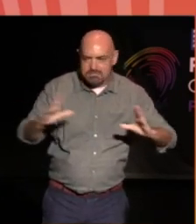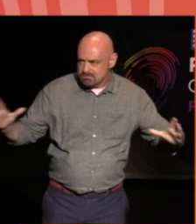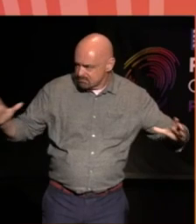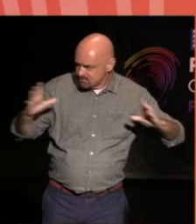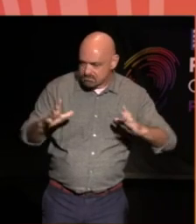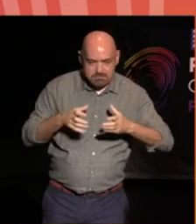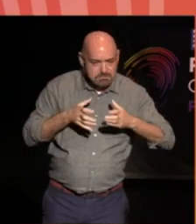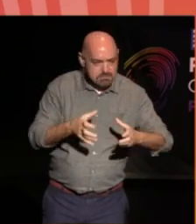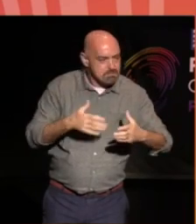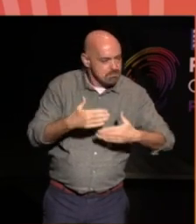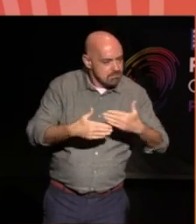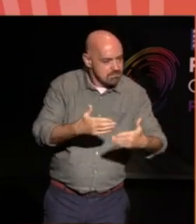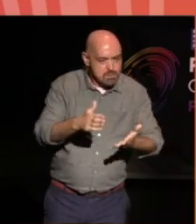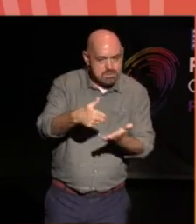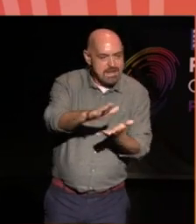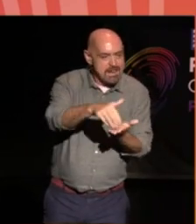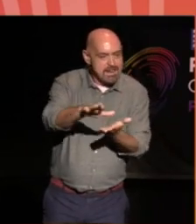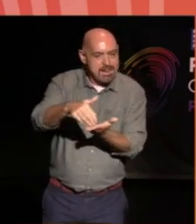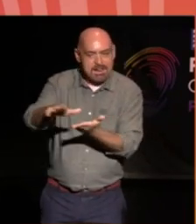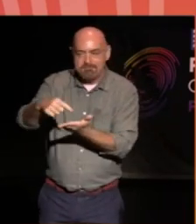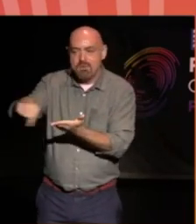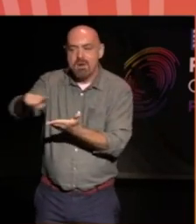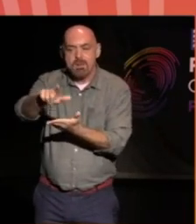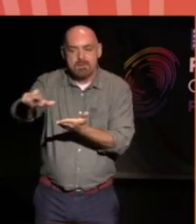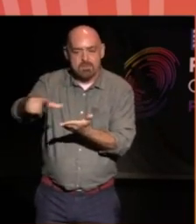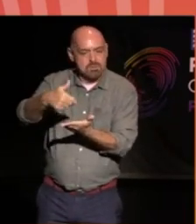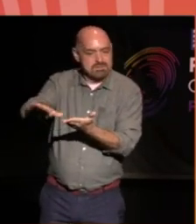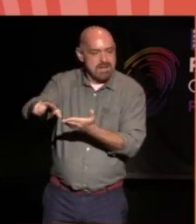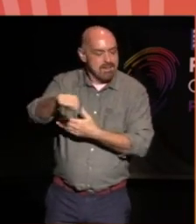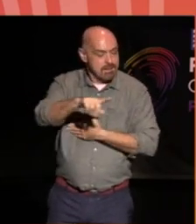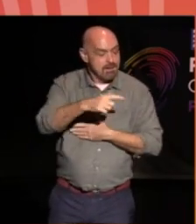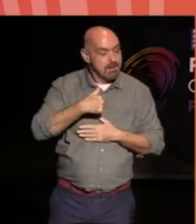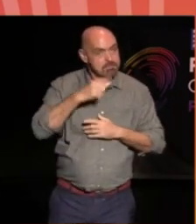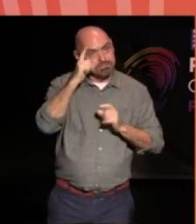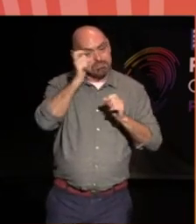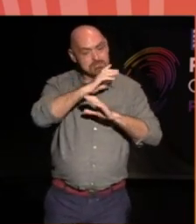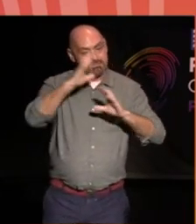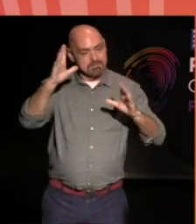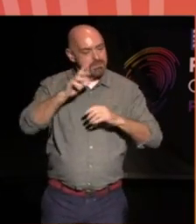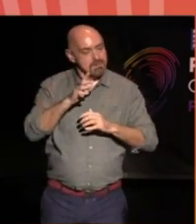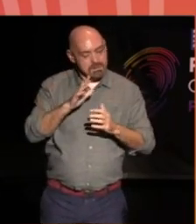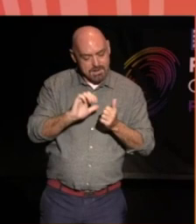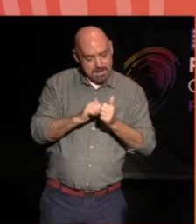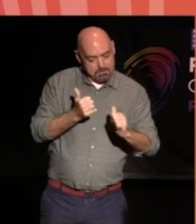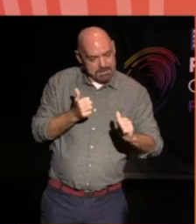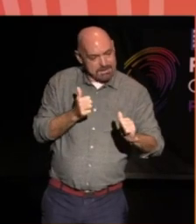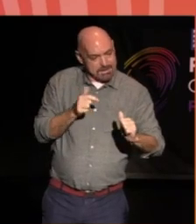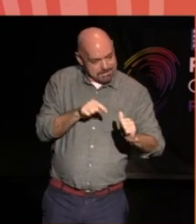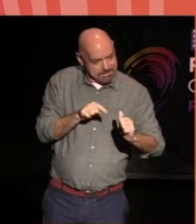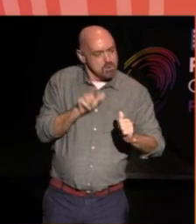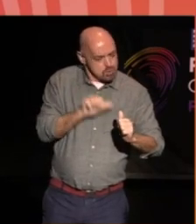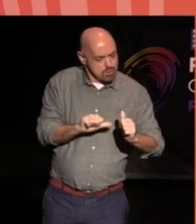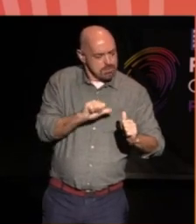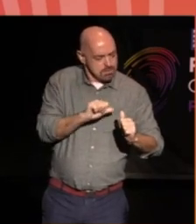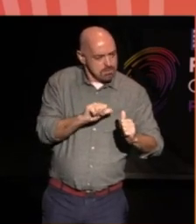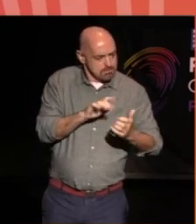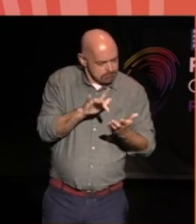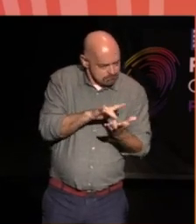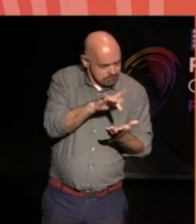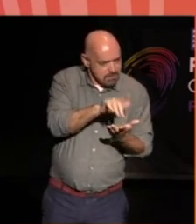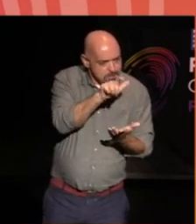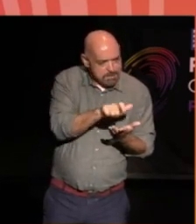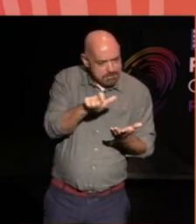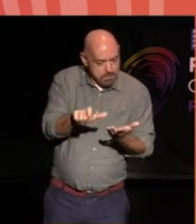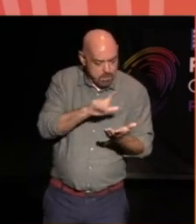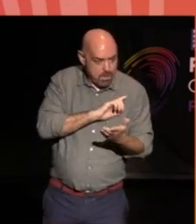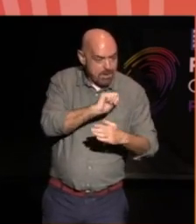other people to work with them and to sell stuff to other people. So in my mind, it's all about people. That should be the very heart of why we create businesses, why